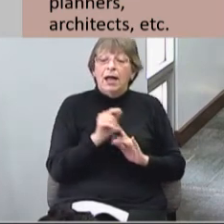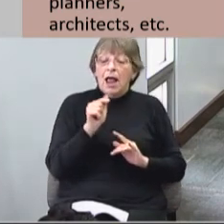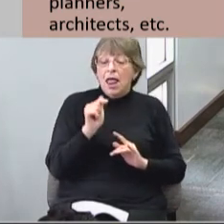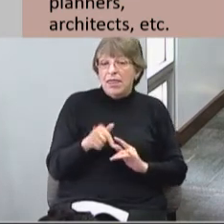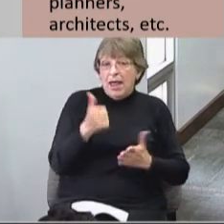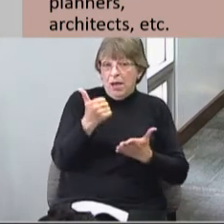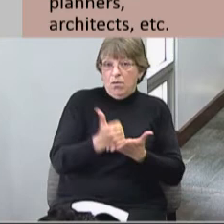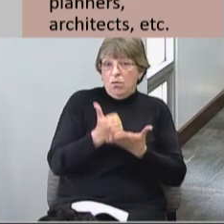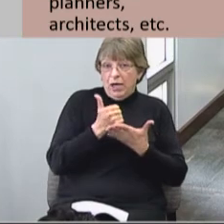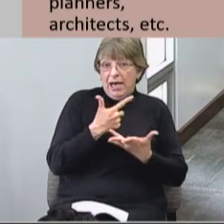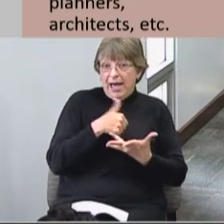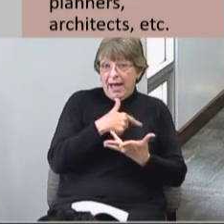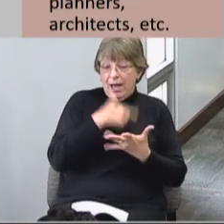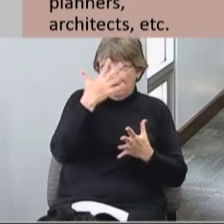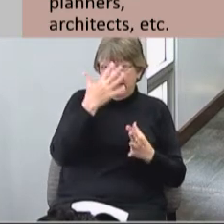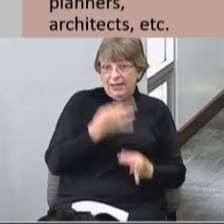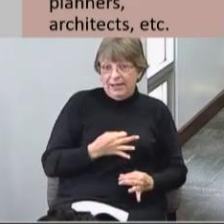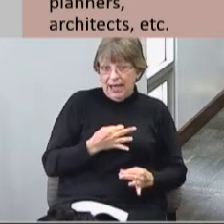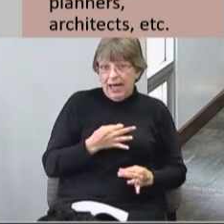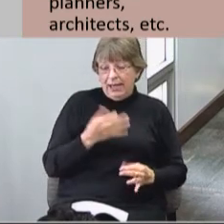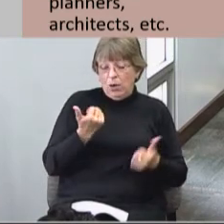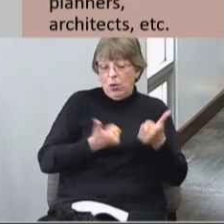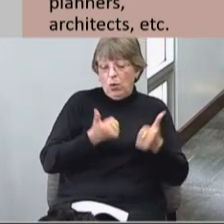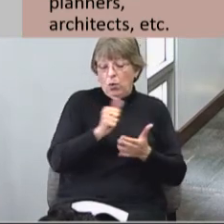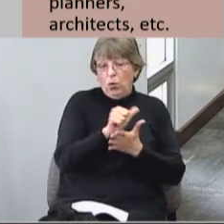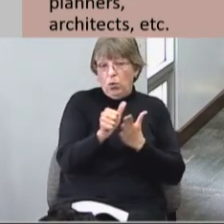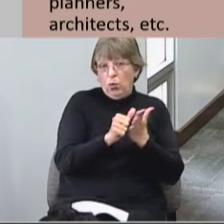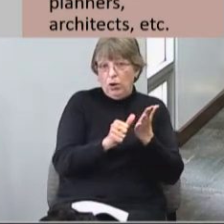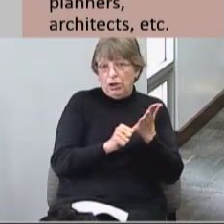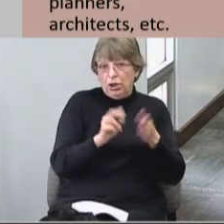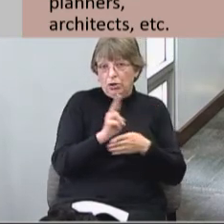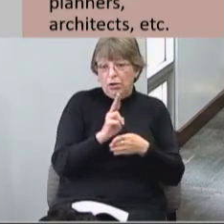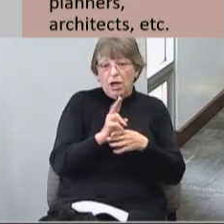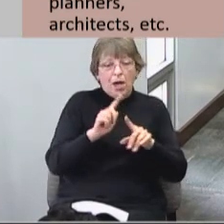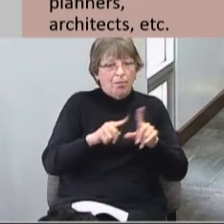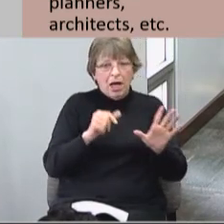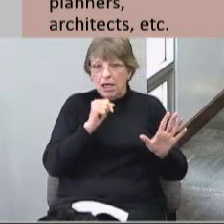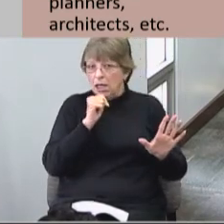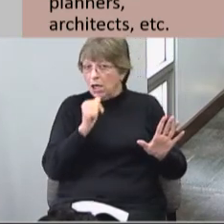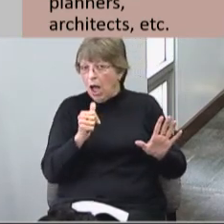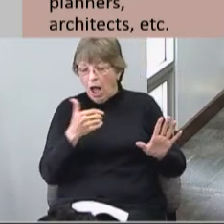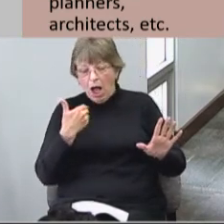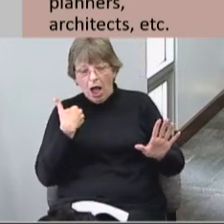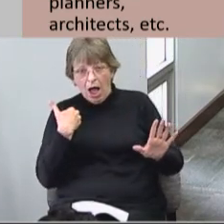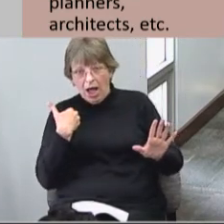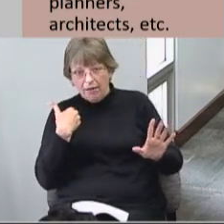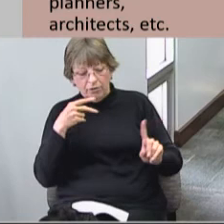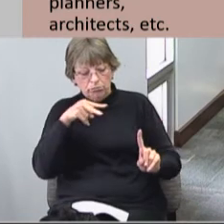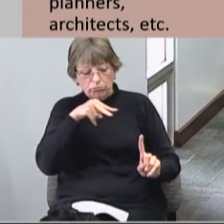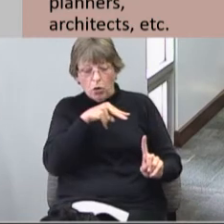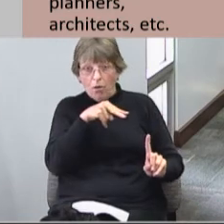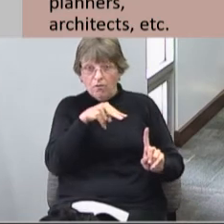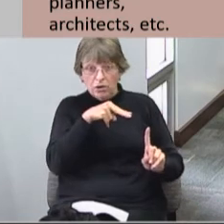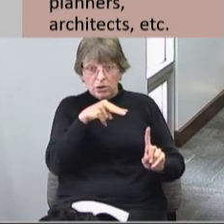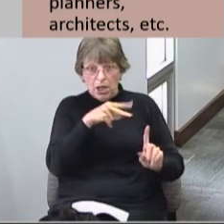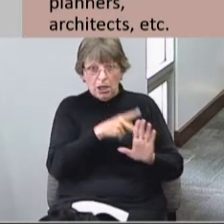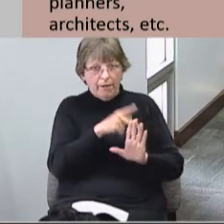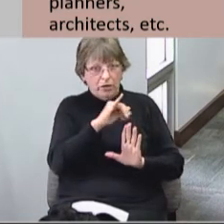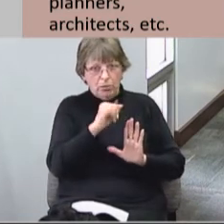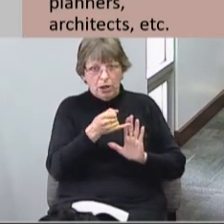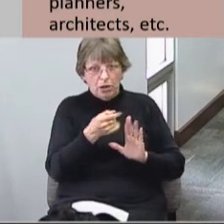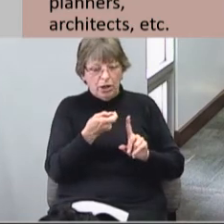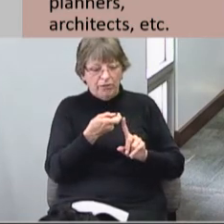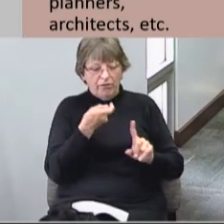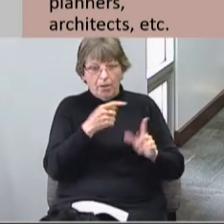the artwork that would be included. But the jury would not have oversight of the project from beginning to end as a